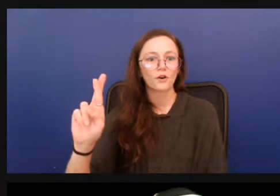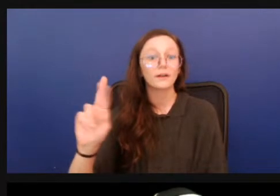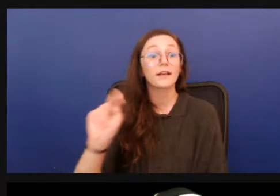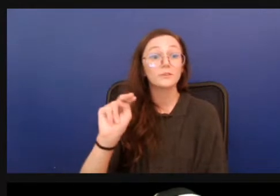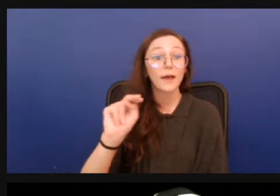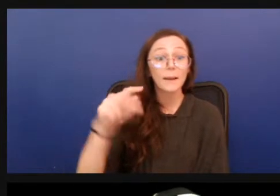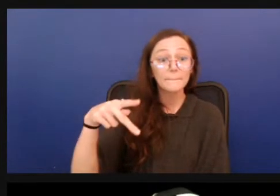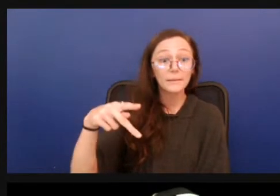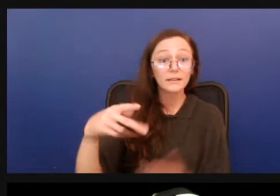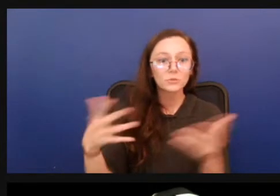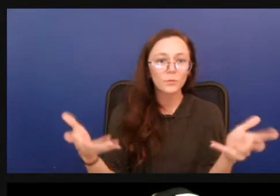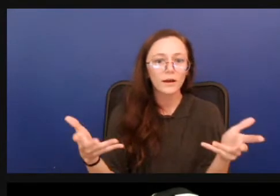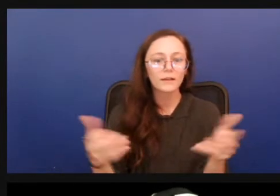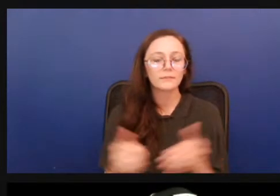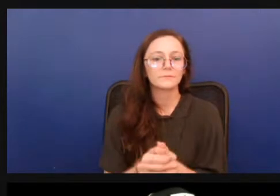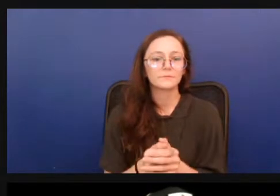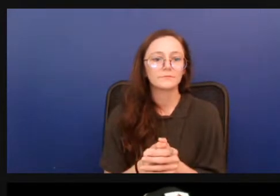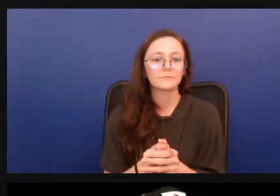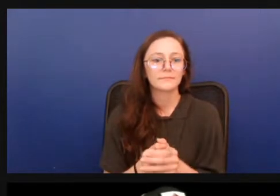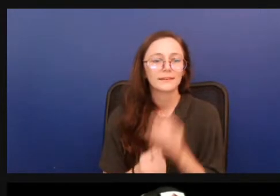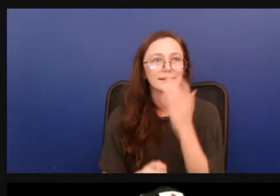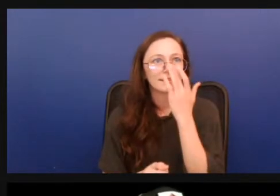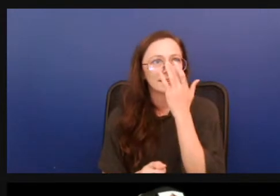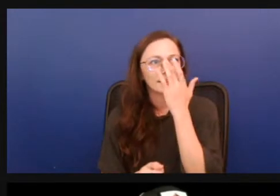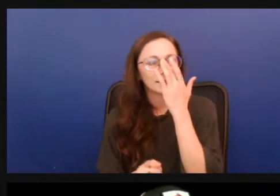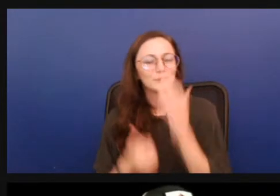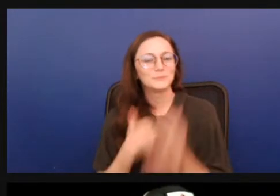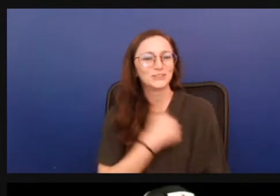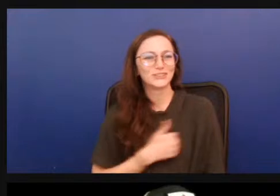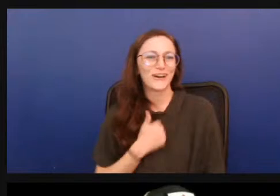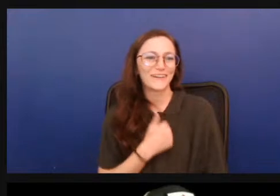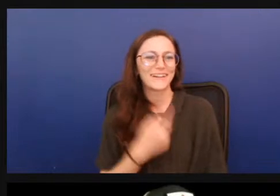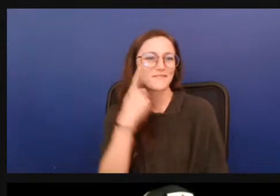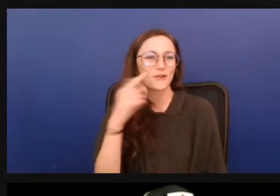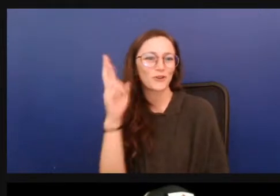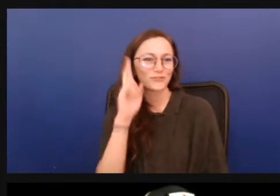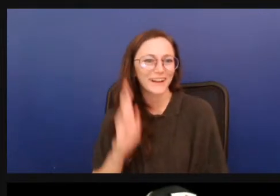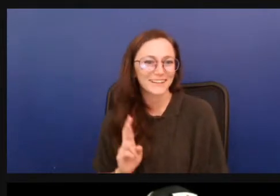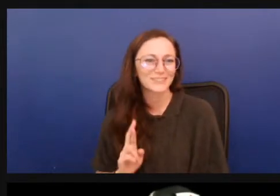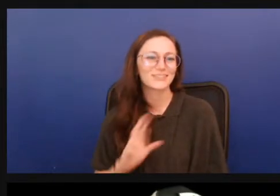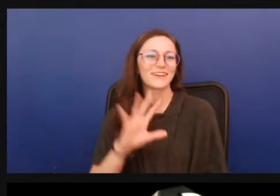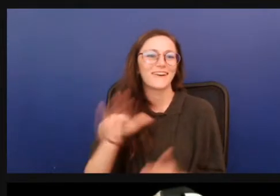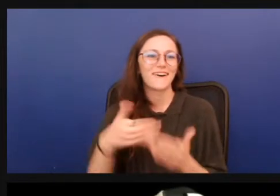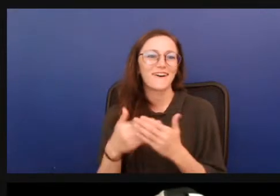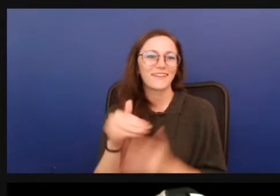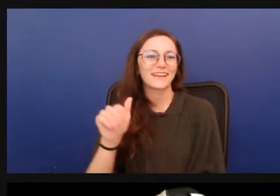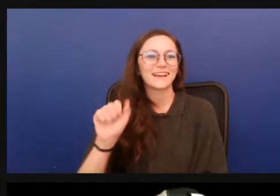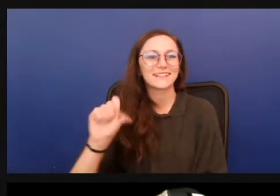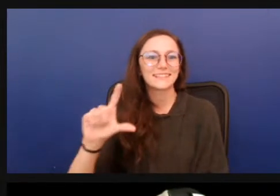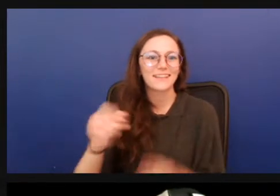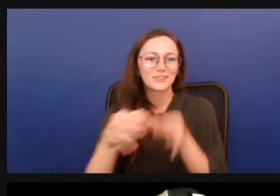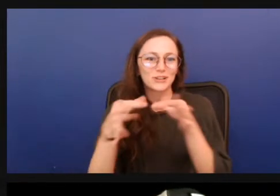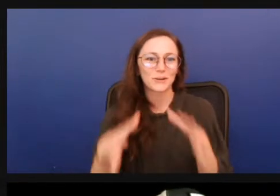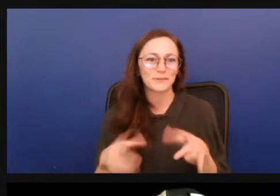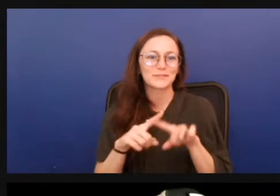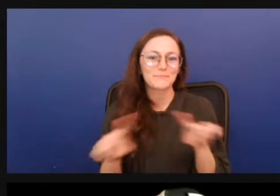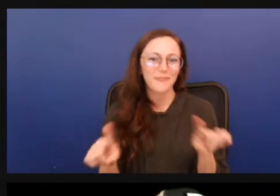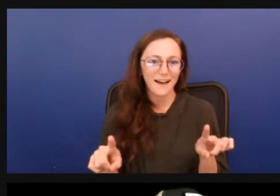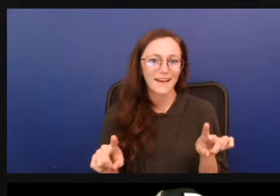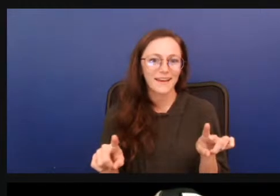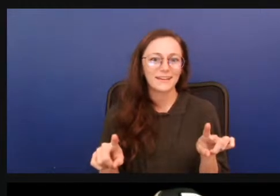is, I'm going to say I'm sorry in advance here, Rachel and ASL interpreters, but this is a name that just came up. This